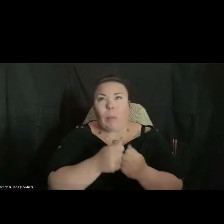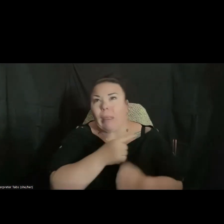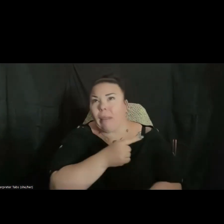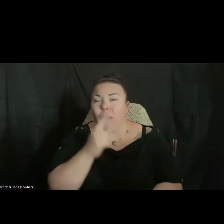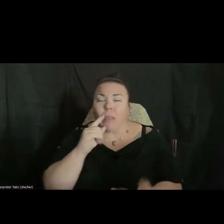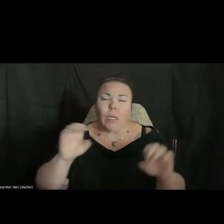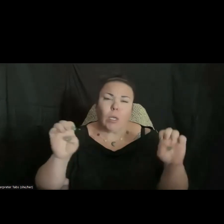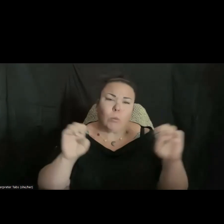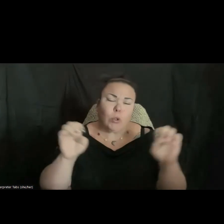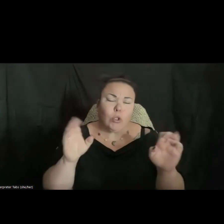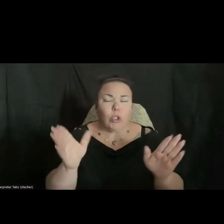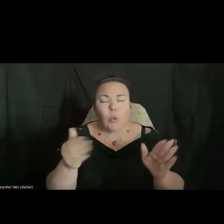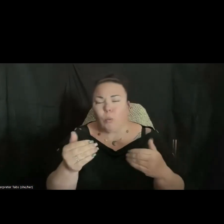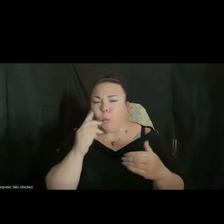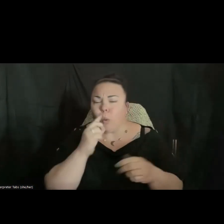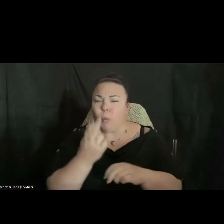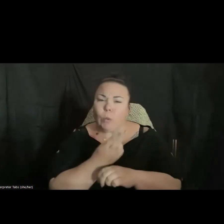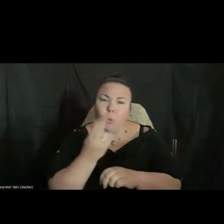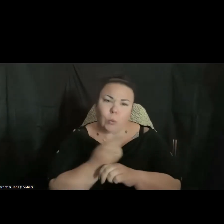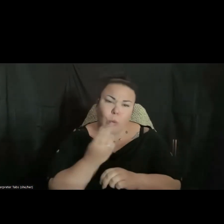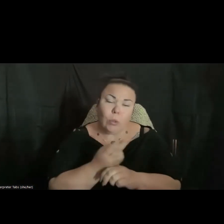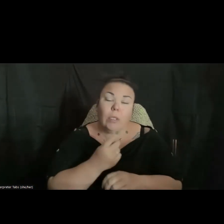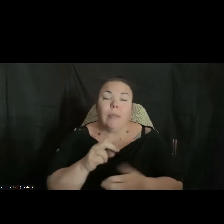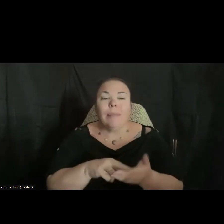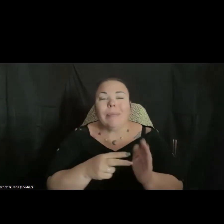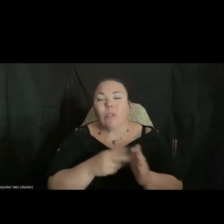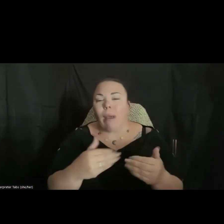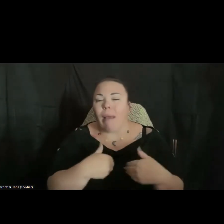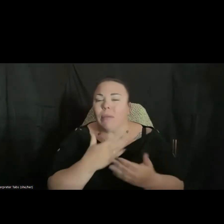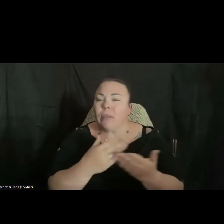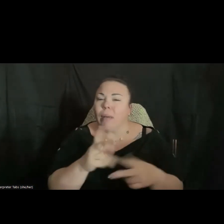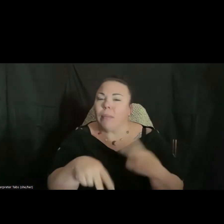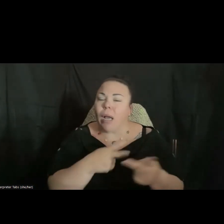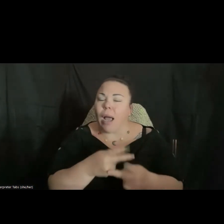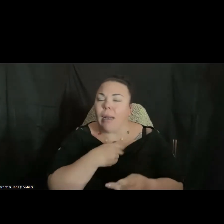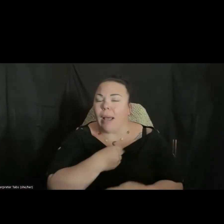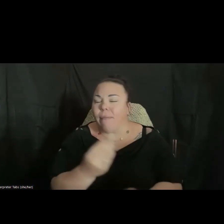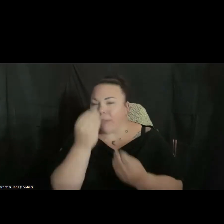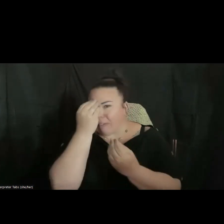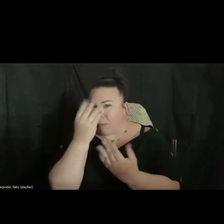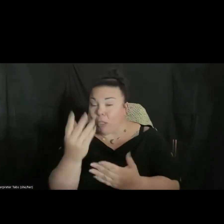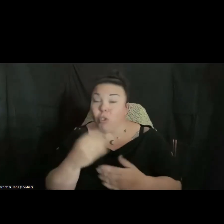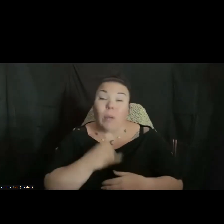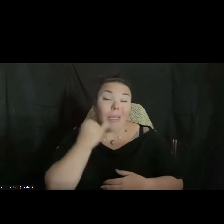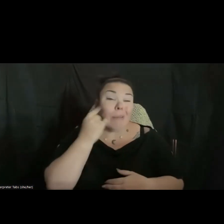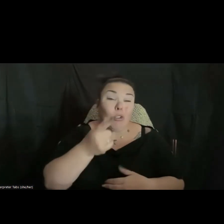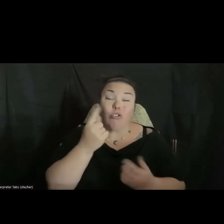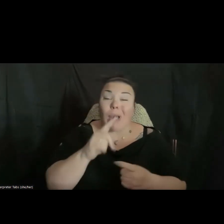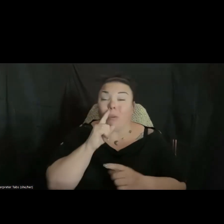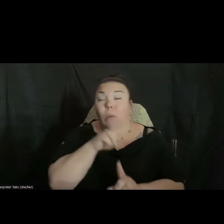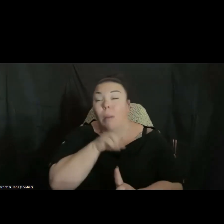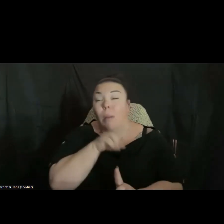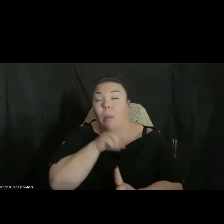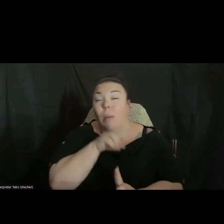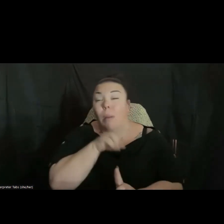kind of gives you some information that you can use, especially with grant funders, to talk about the impact of the work that you do